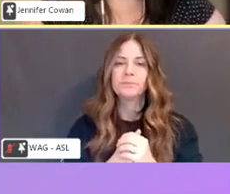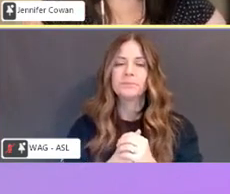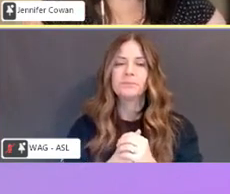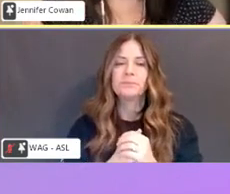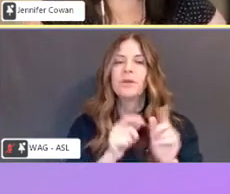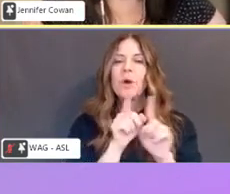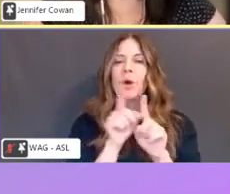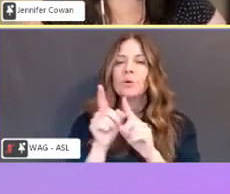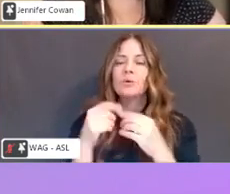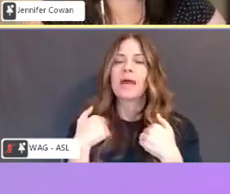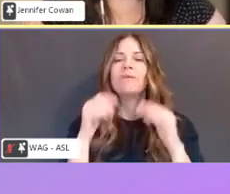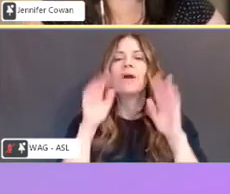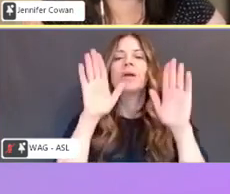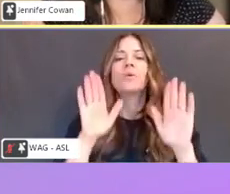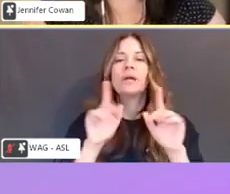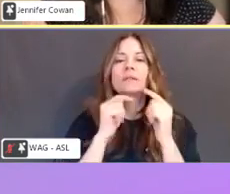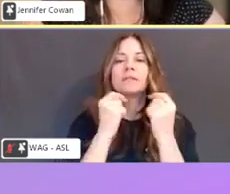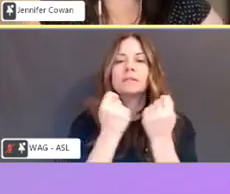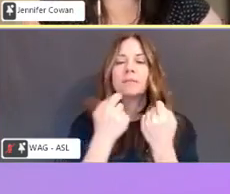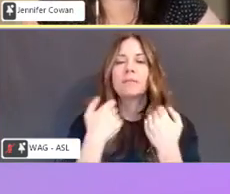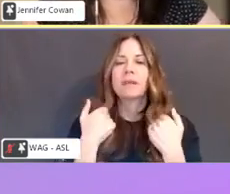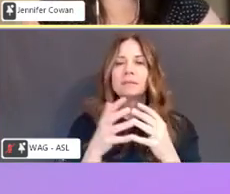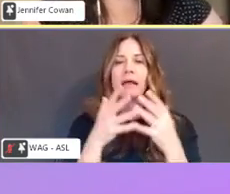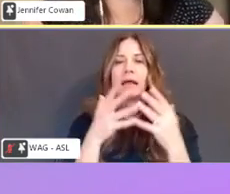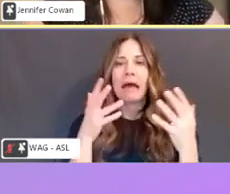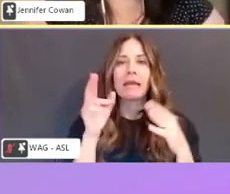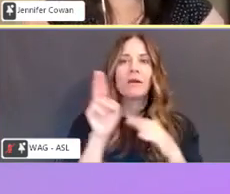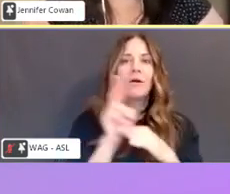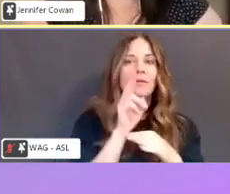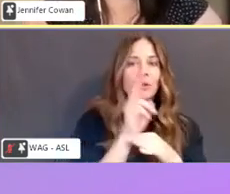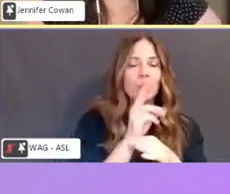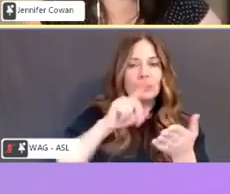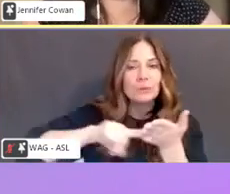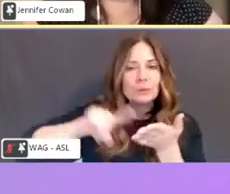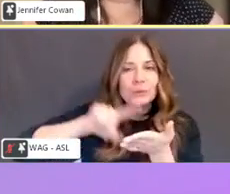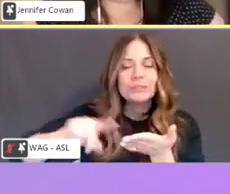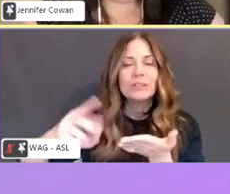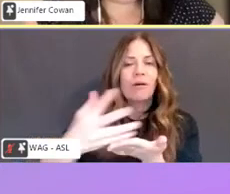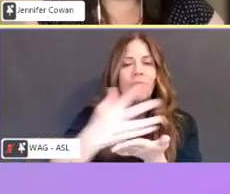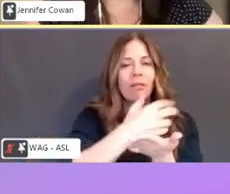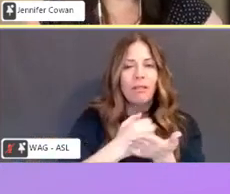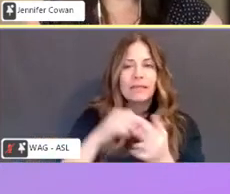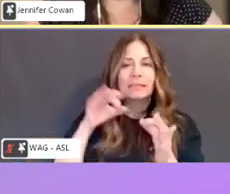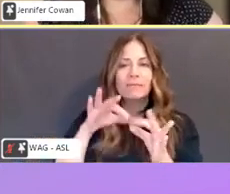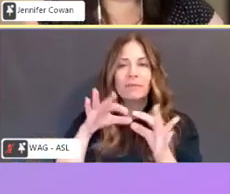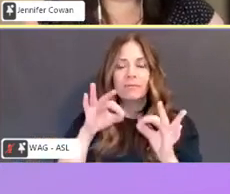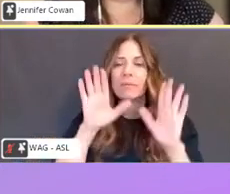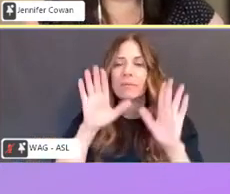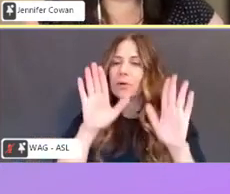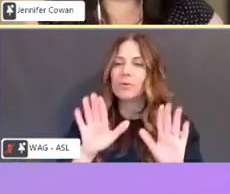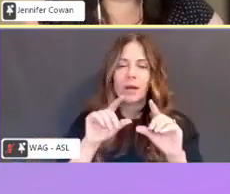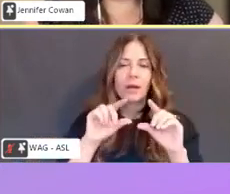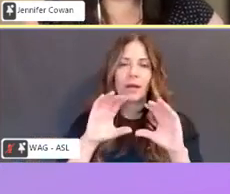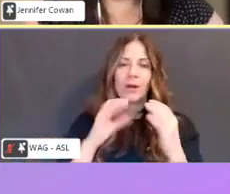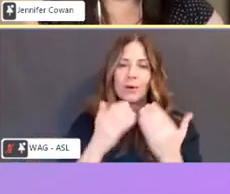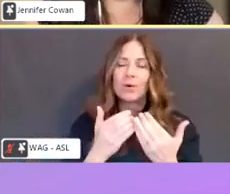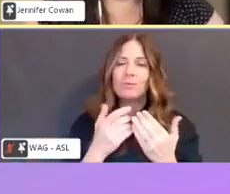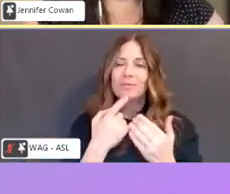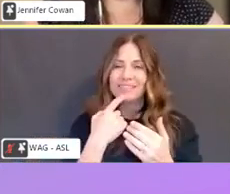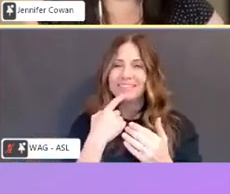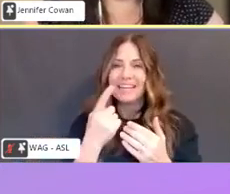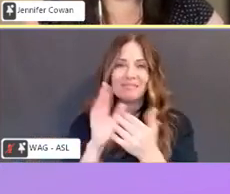We also have a great team that does a lot of user research and collects feedback, a fabulous group. I'll give them a bit of a shout out